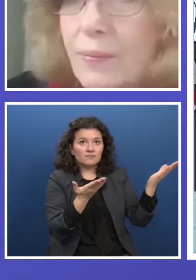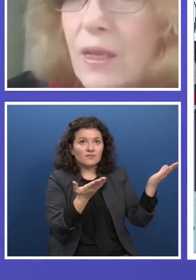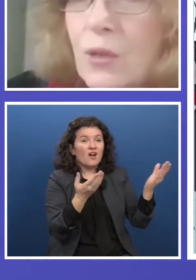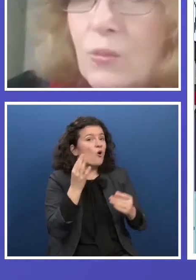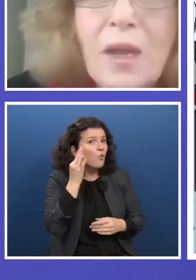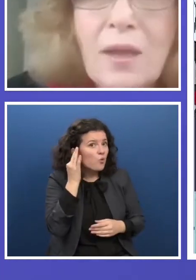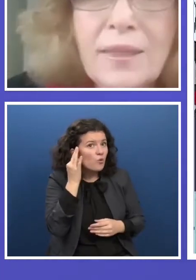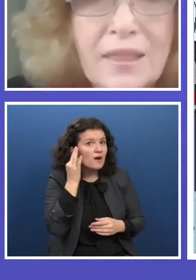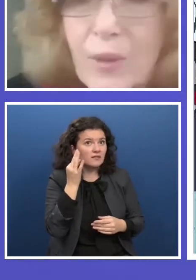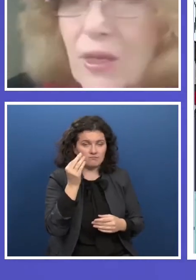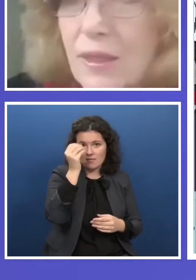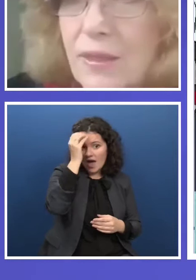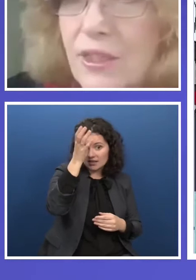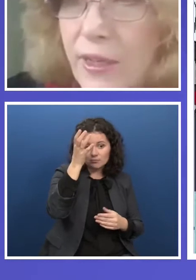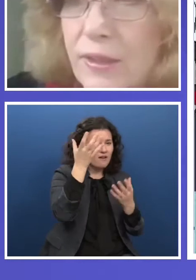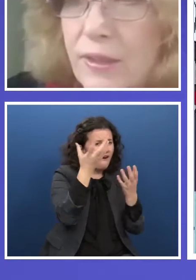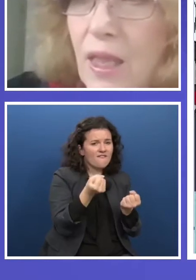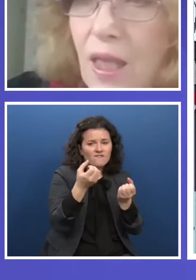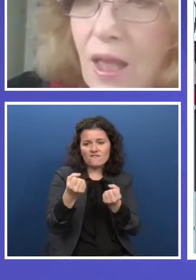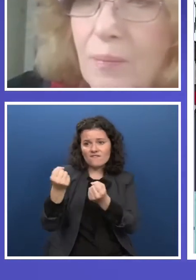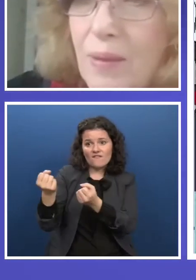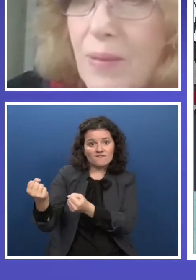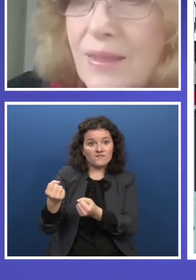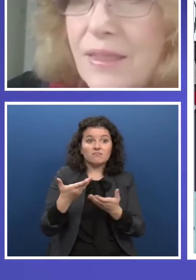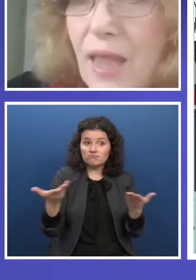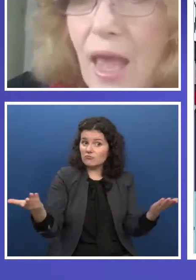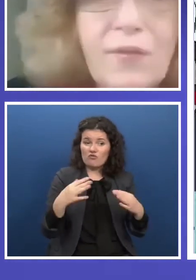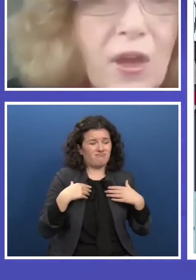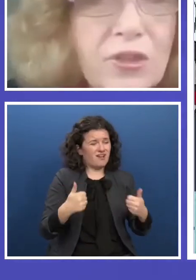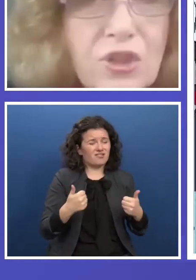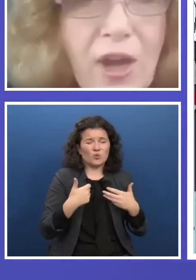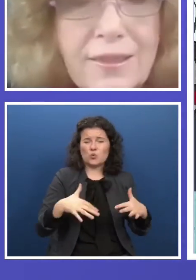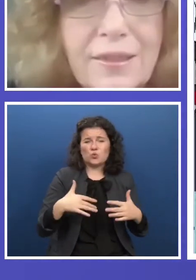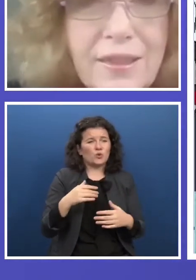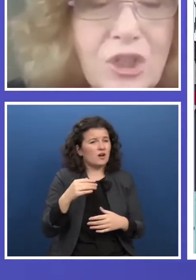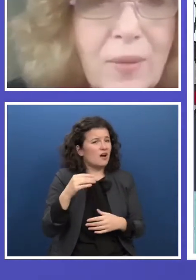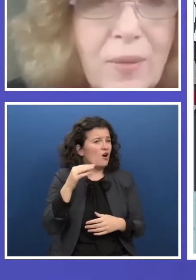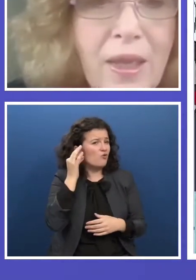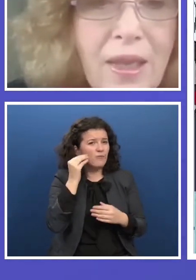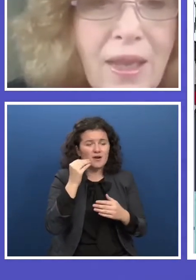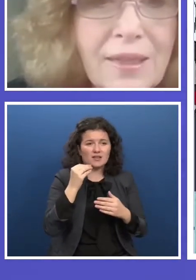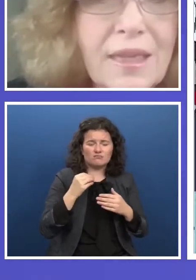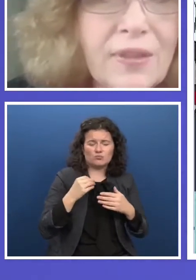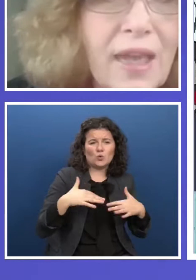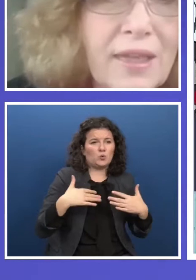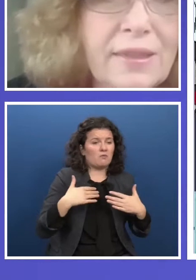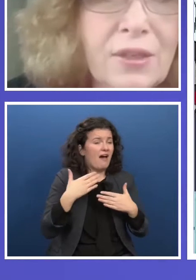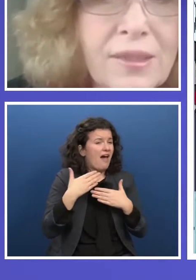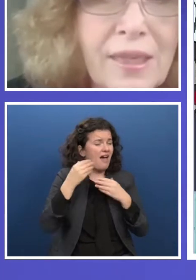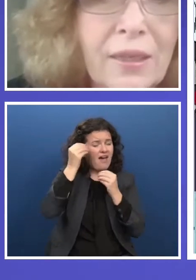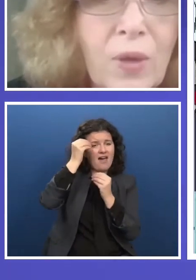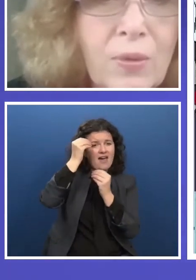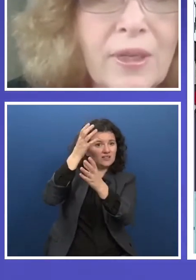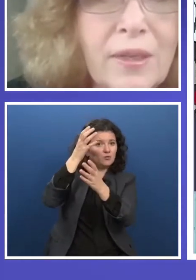expert women. Women are the experts in this field. But men still have a fast track to leadership. And that's even the case